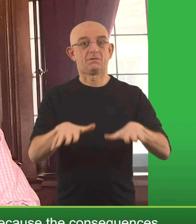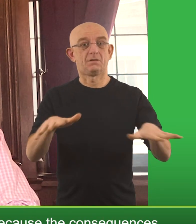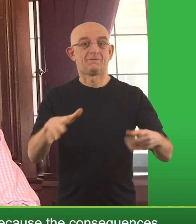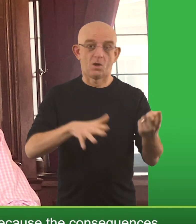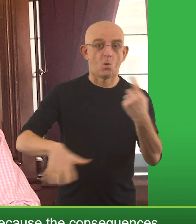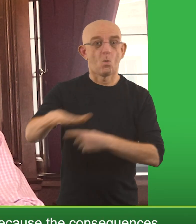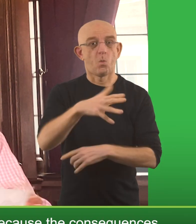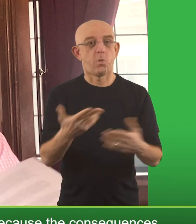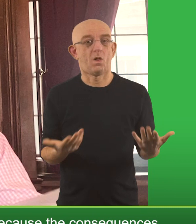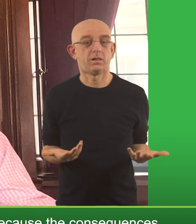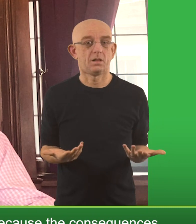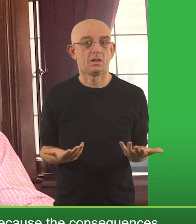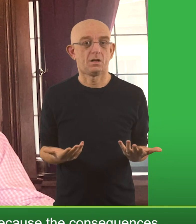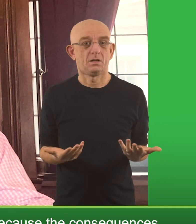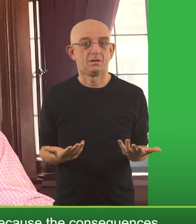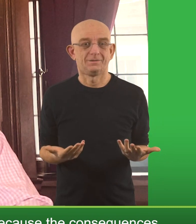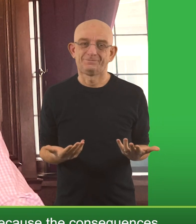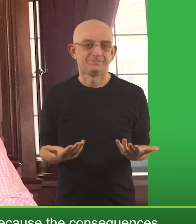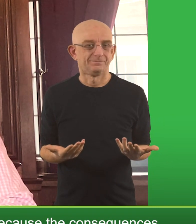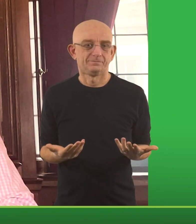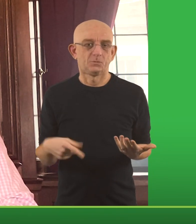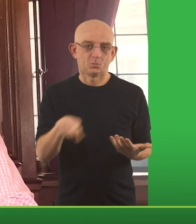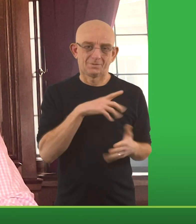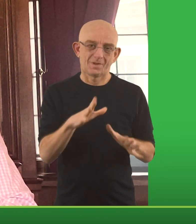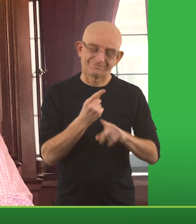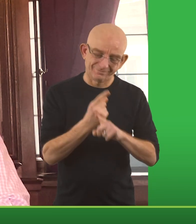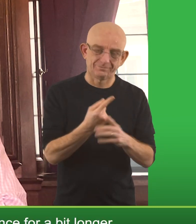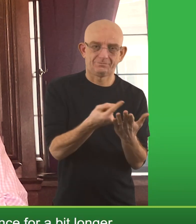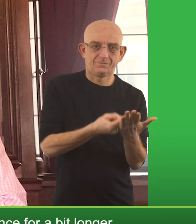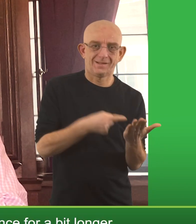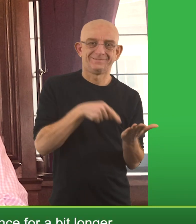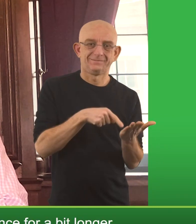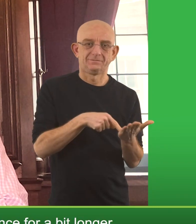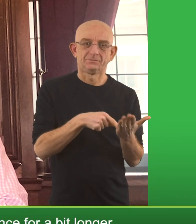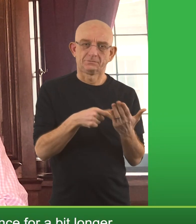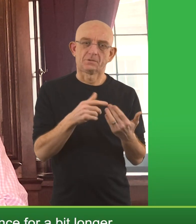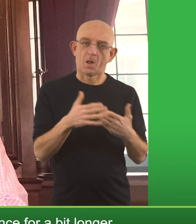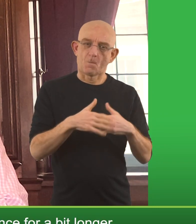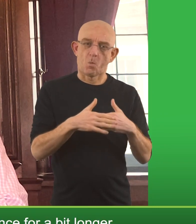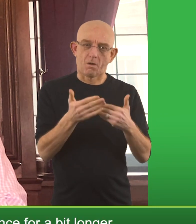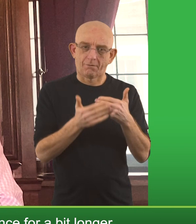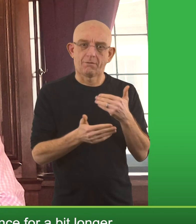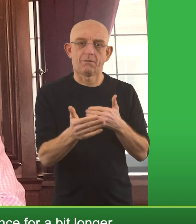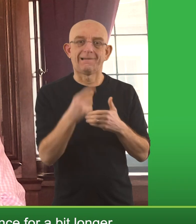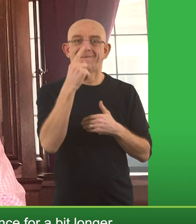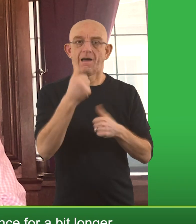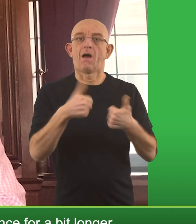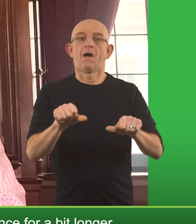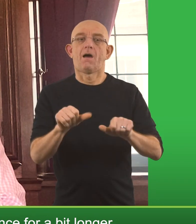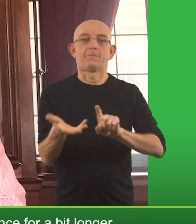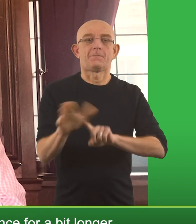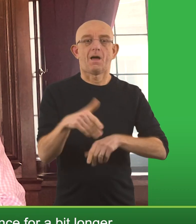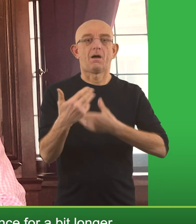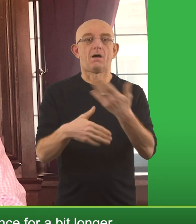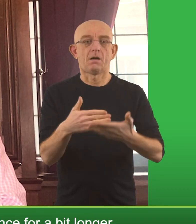your actions will have consequences for everybody. So we'll need to stick with the guidance for a bit longer, and that will enable us to get back